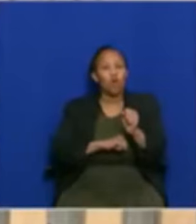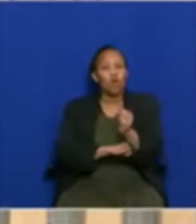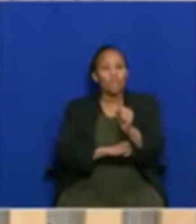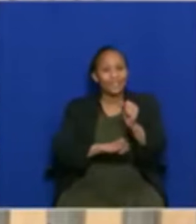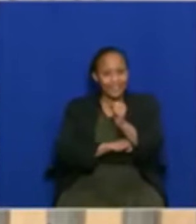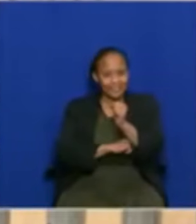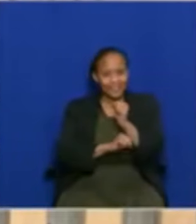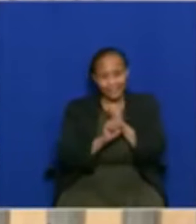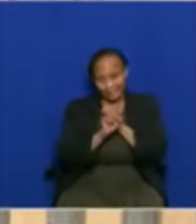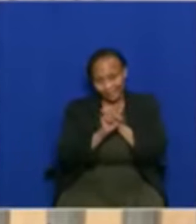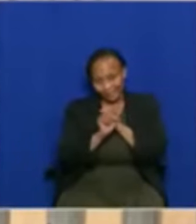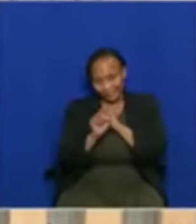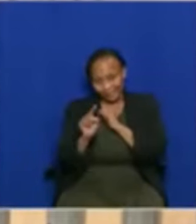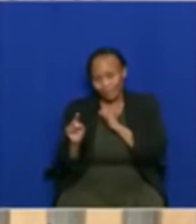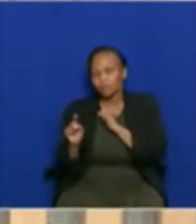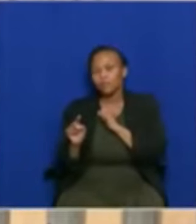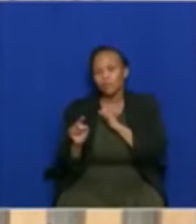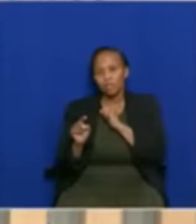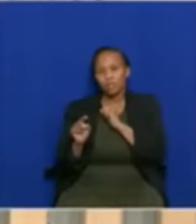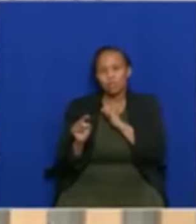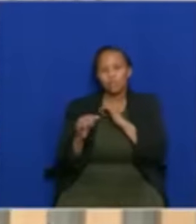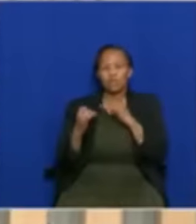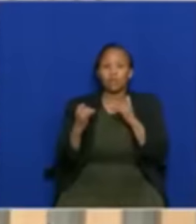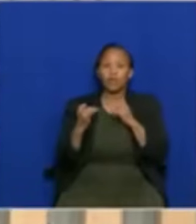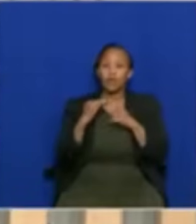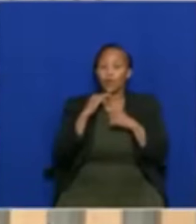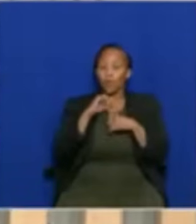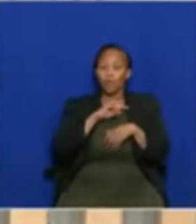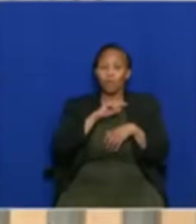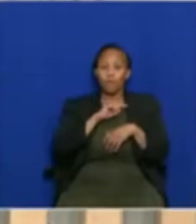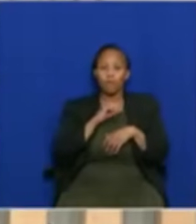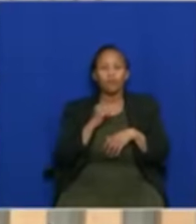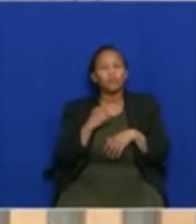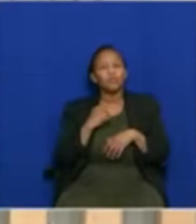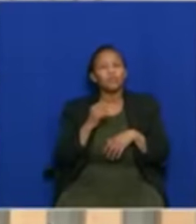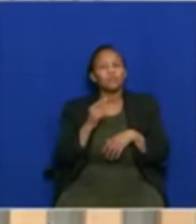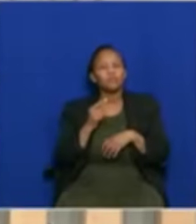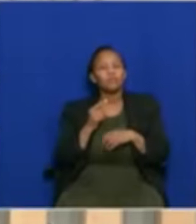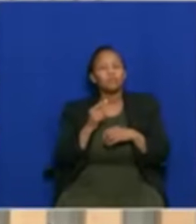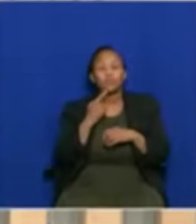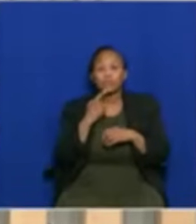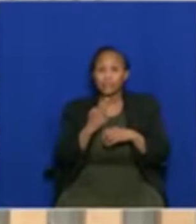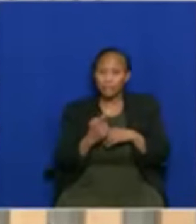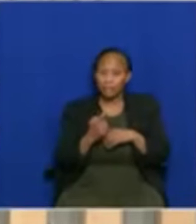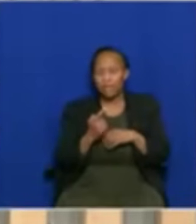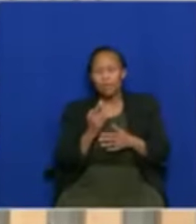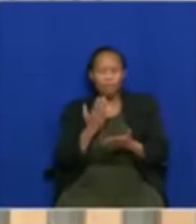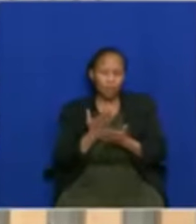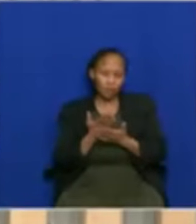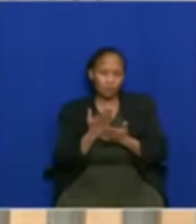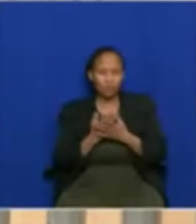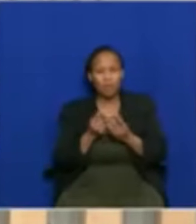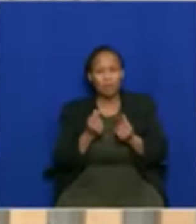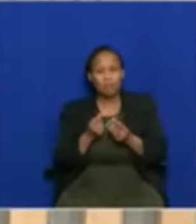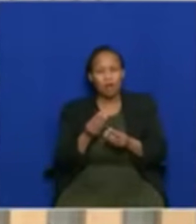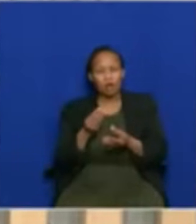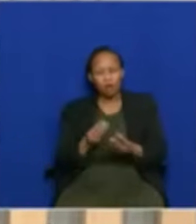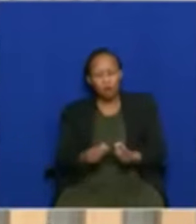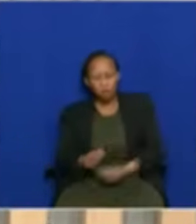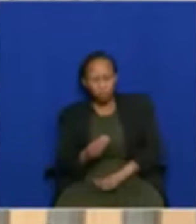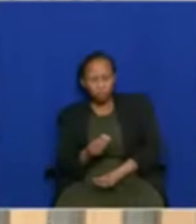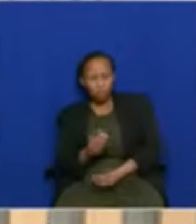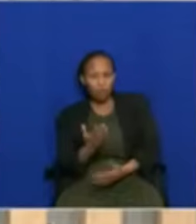because that is the likely point for that money will be laundered. You can cast your eye through the rest of the